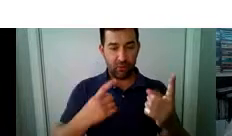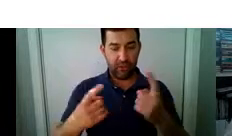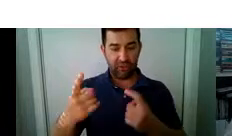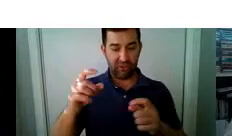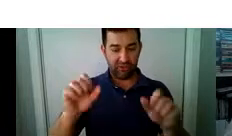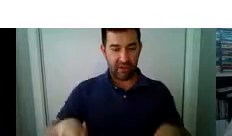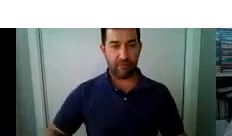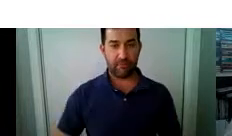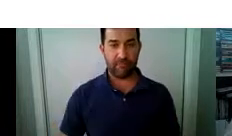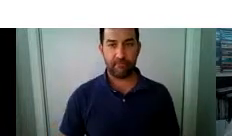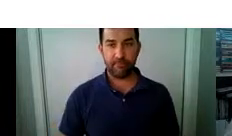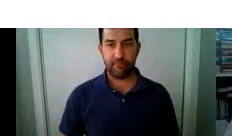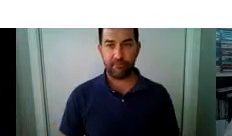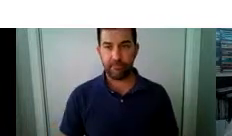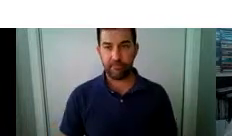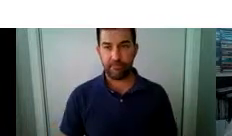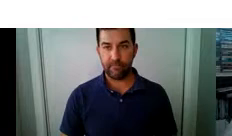questions.